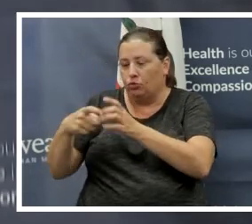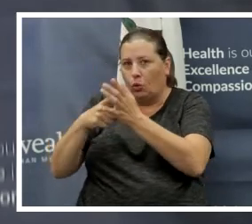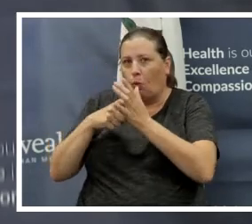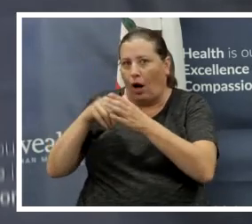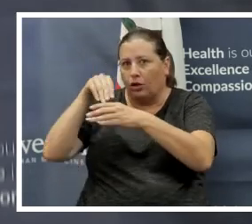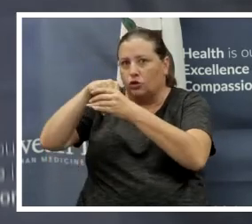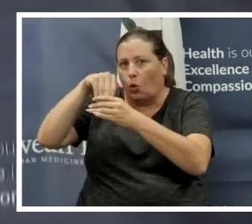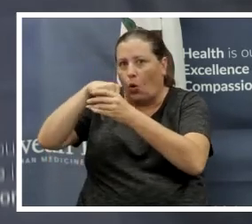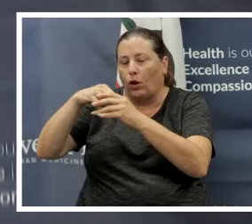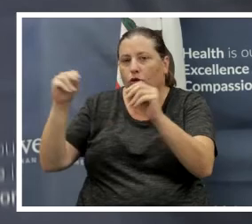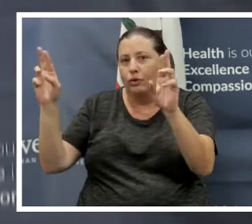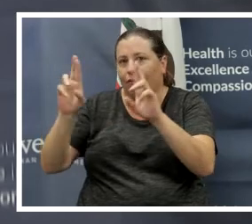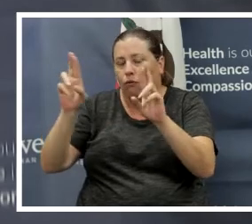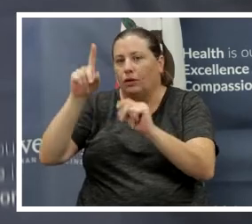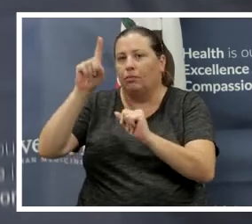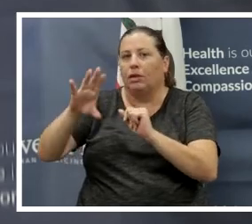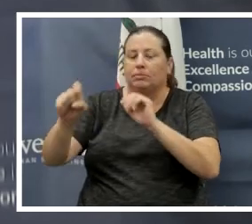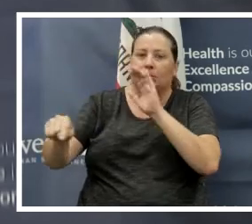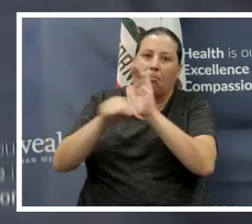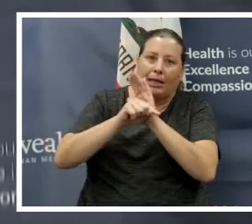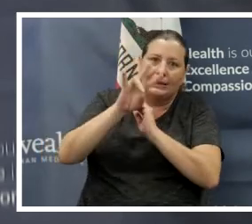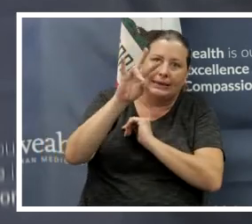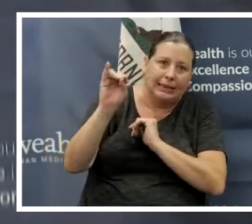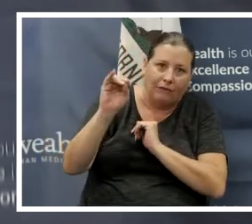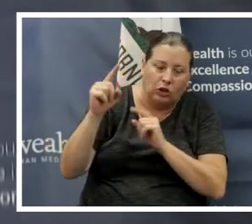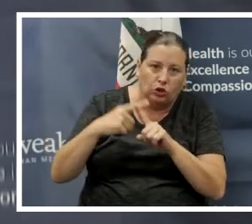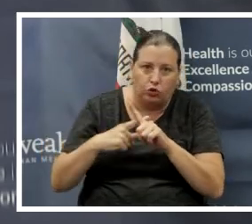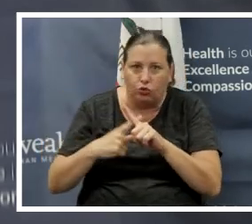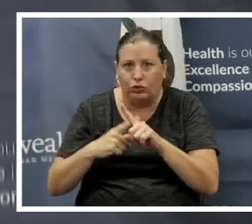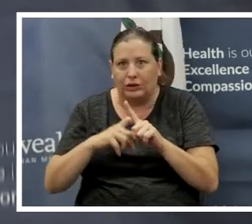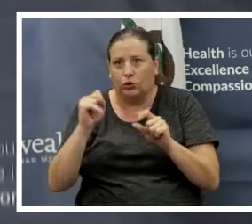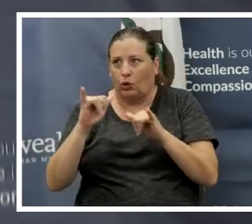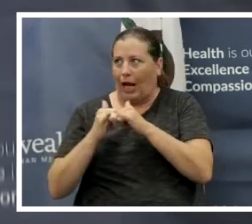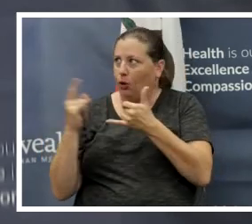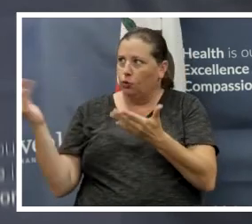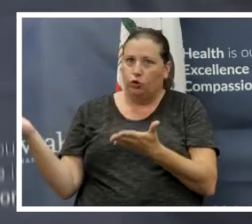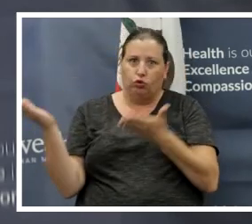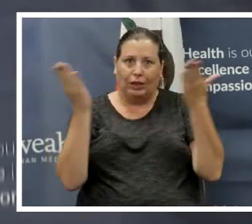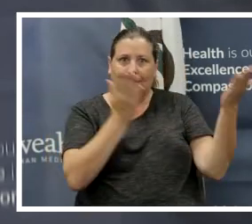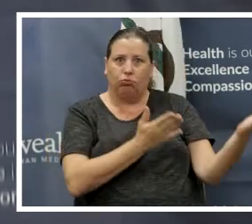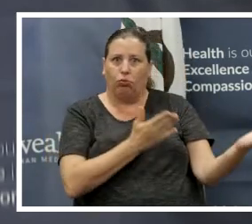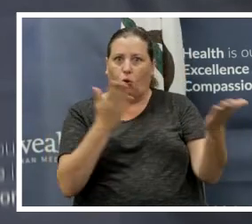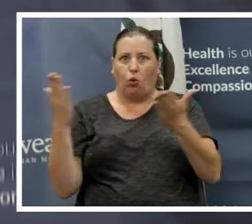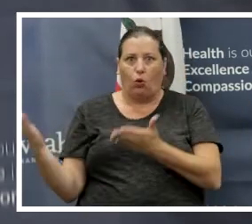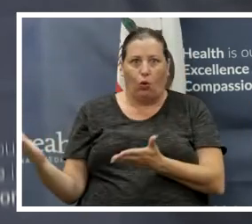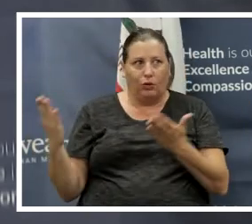that is kept at minus 70 degrees. So how do you transport,